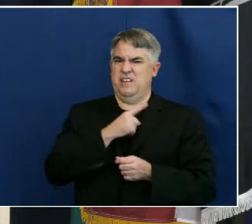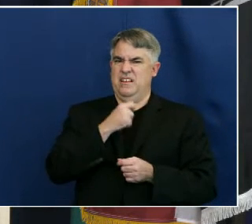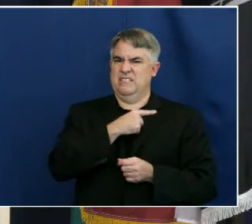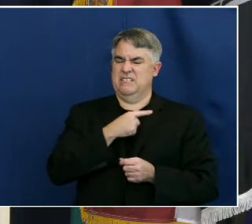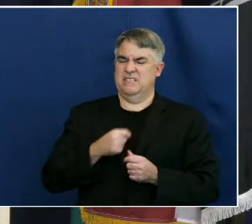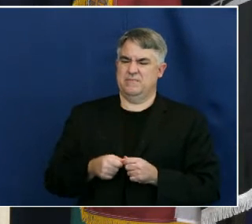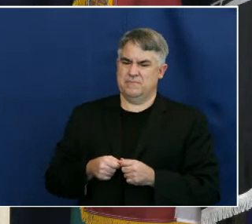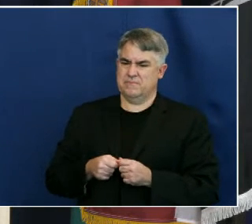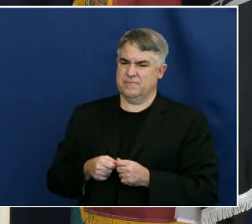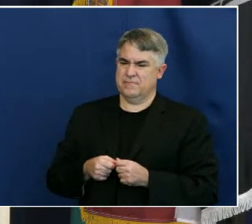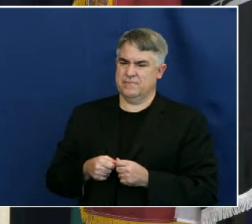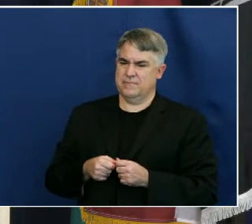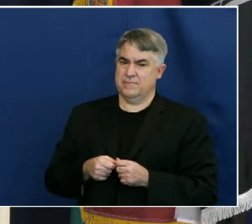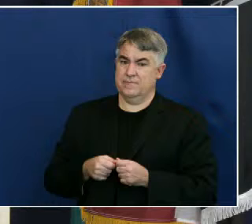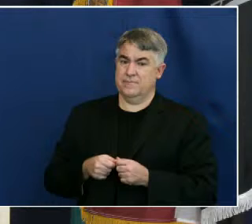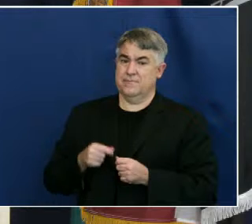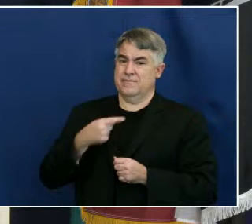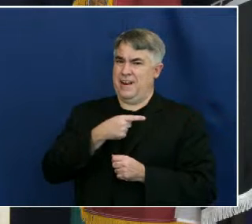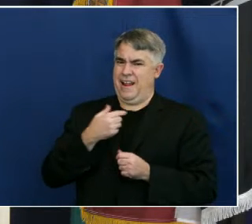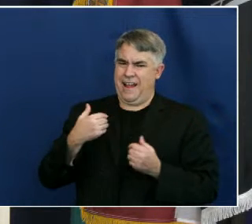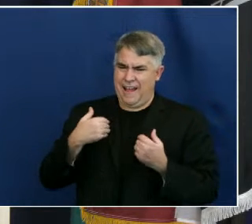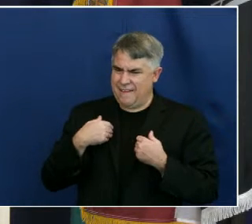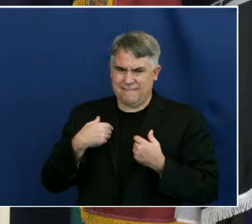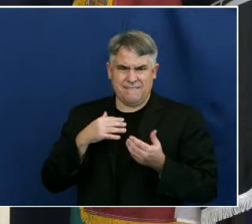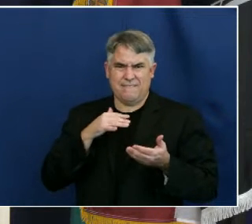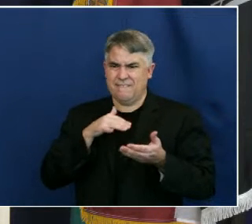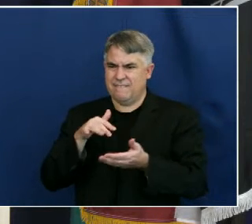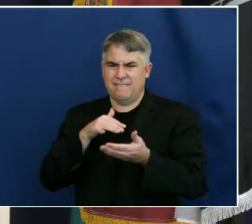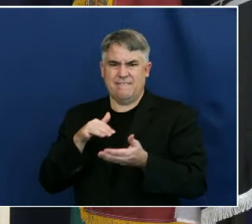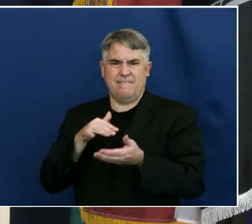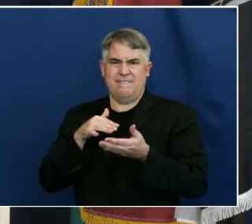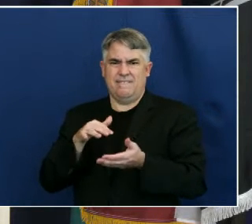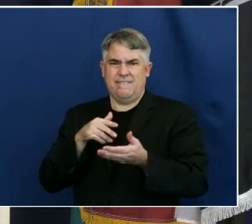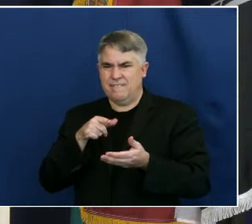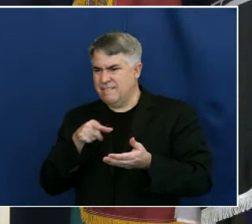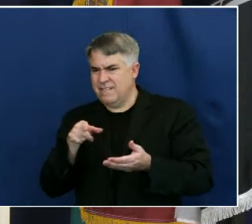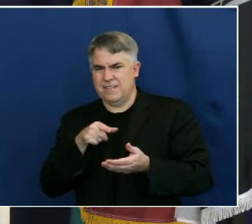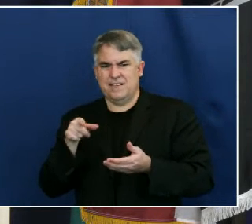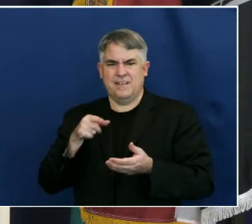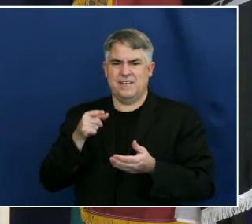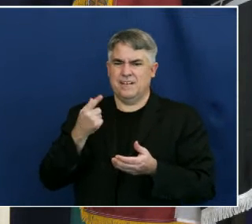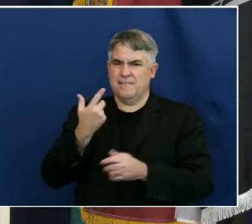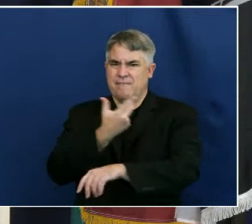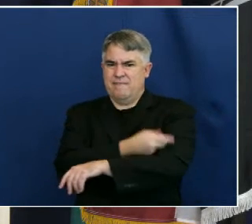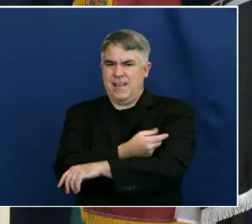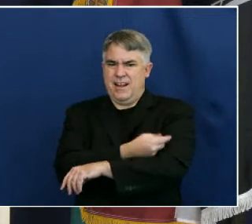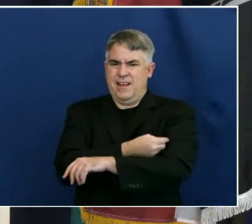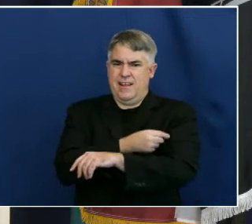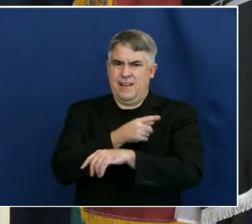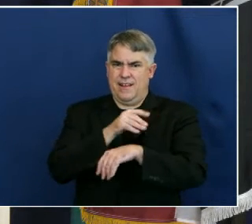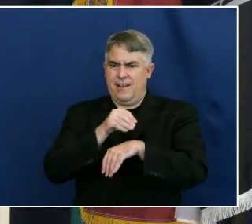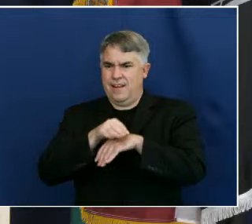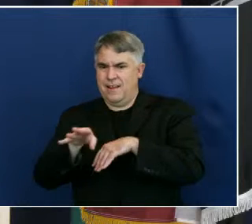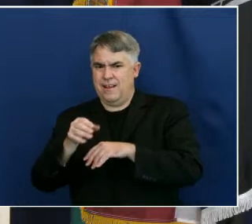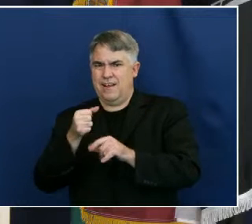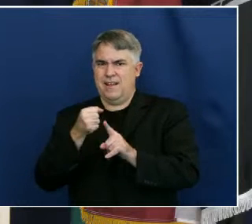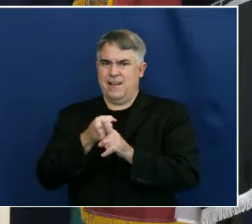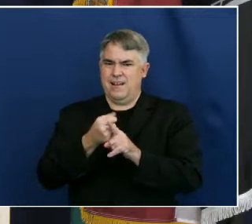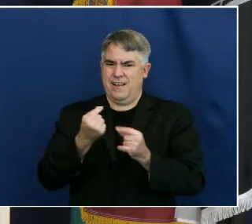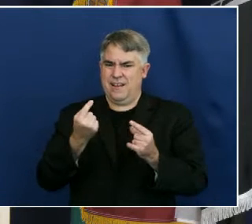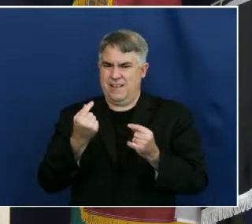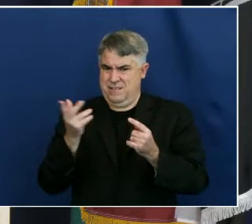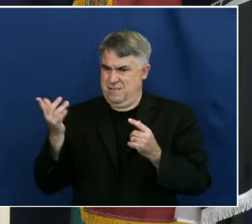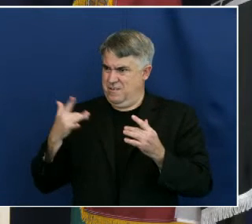variant with a study coming out saying that it could be more transmissible, questions about how it will affect the vaccine, how concerning is that, and are